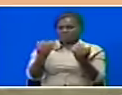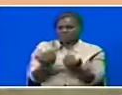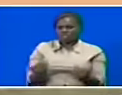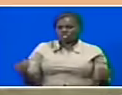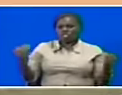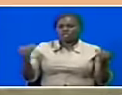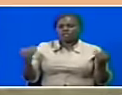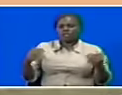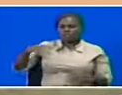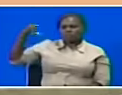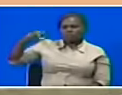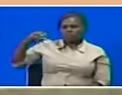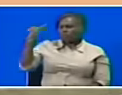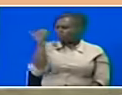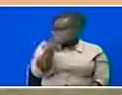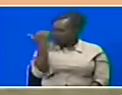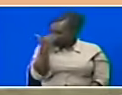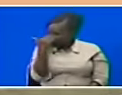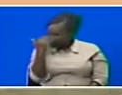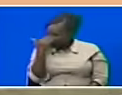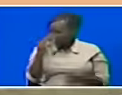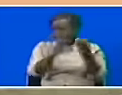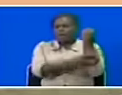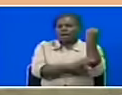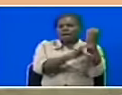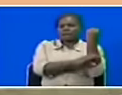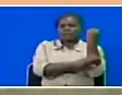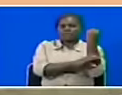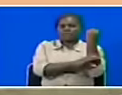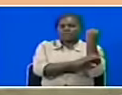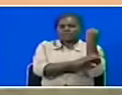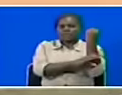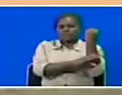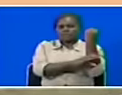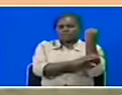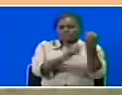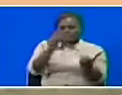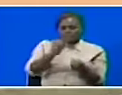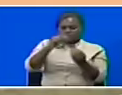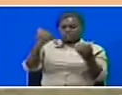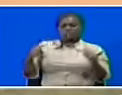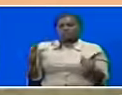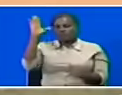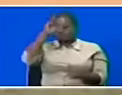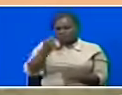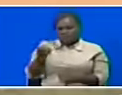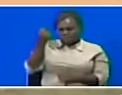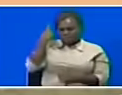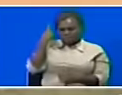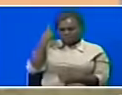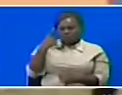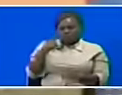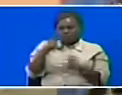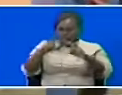and adults on the autism spectrum in the country are still undiagnosed, misunderstood, and looking for